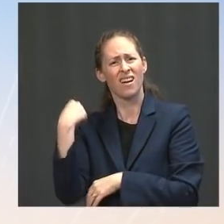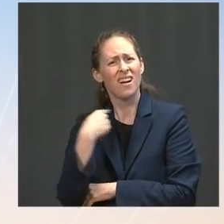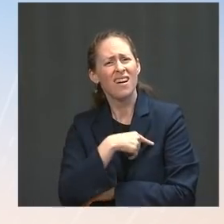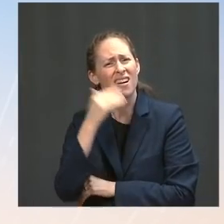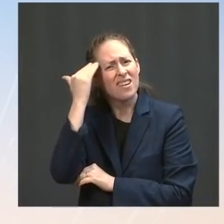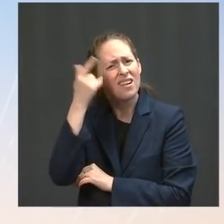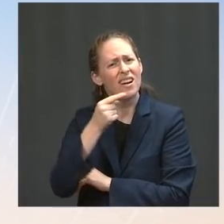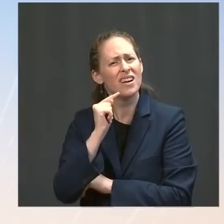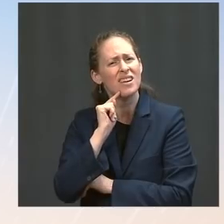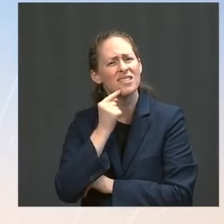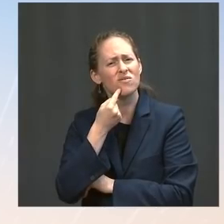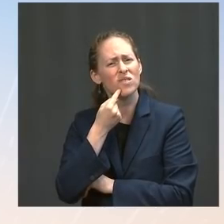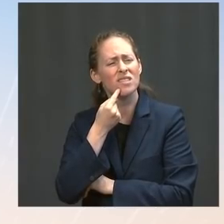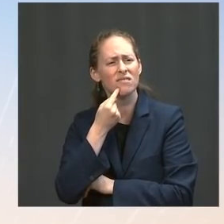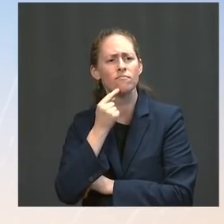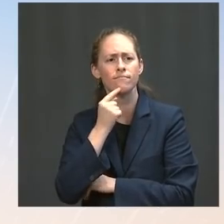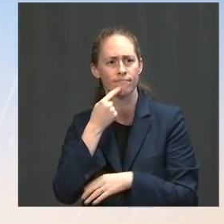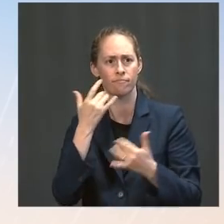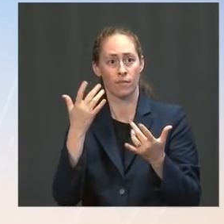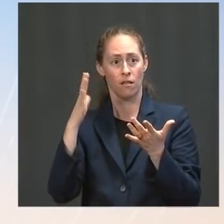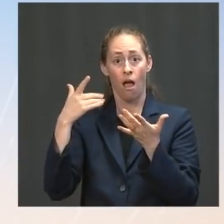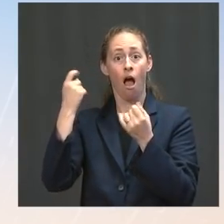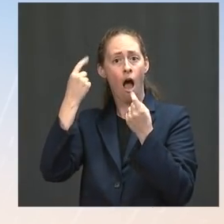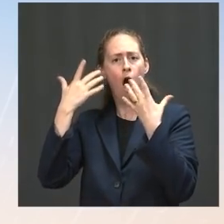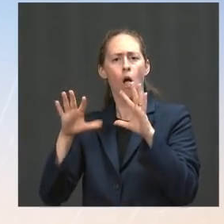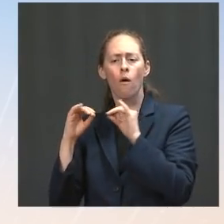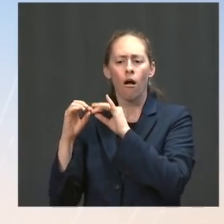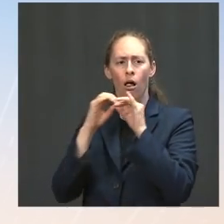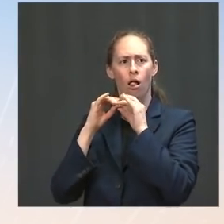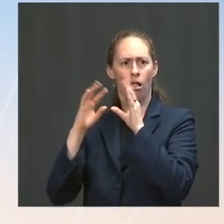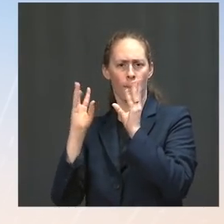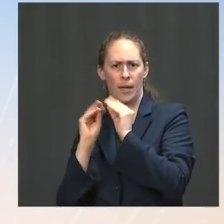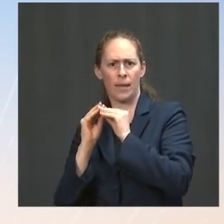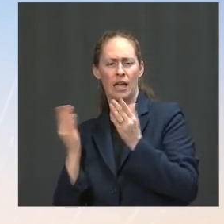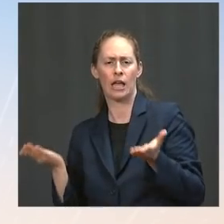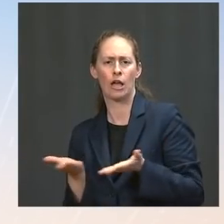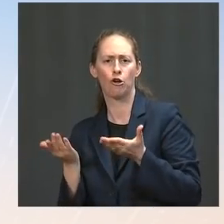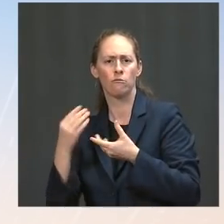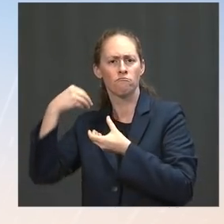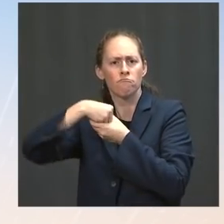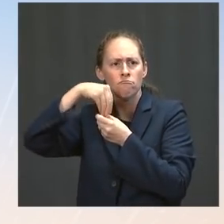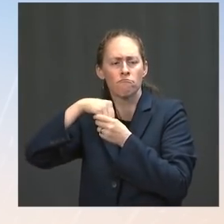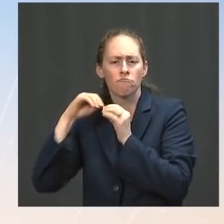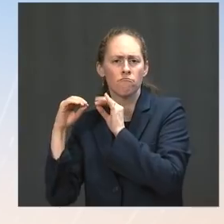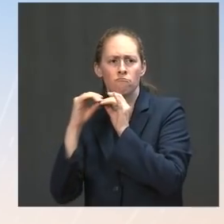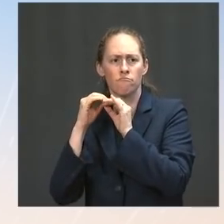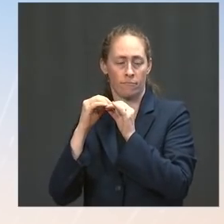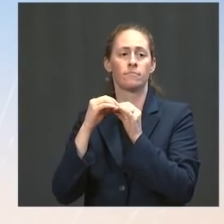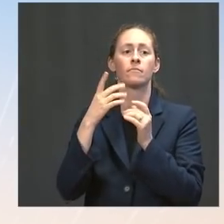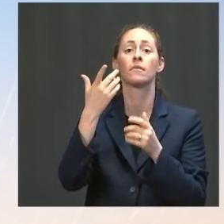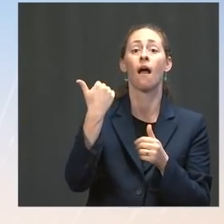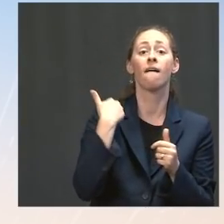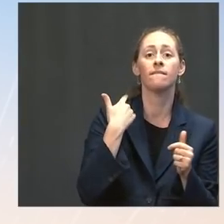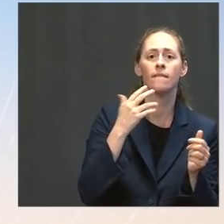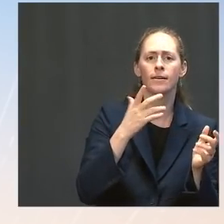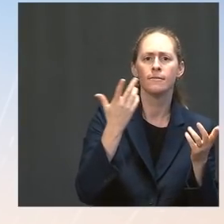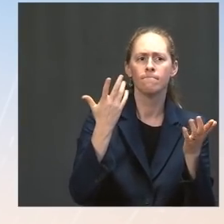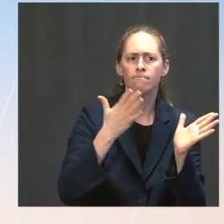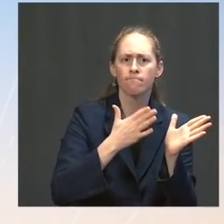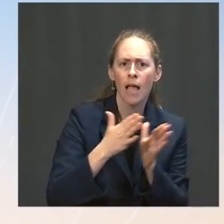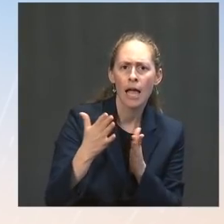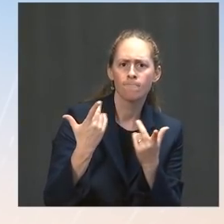not just receive a copy, he received a briefing yesterday on the 90-day Origins report. It was a classified briefing, so of course